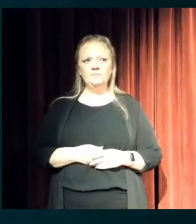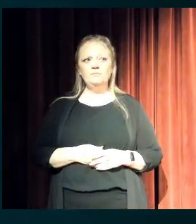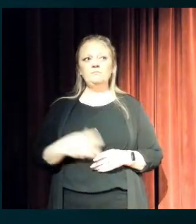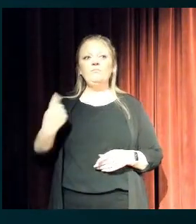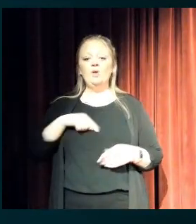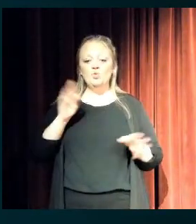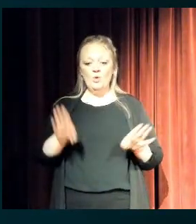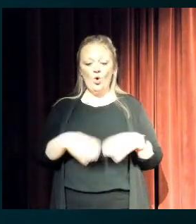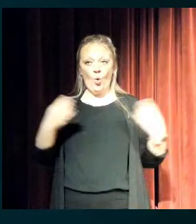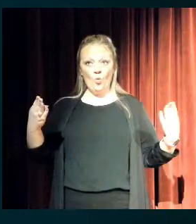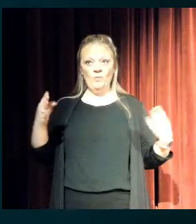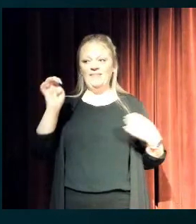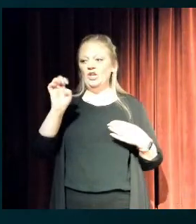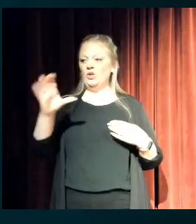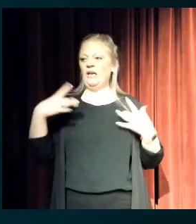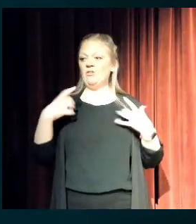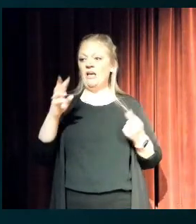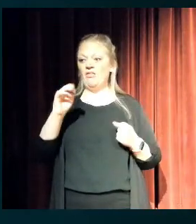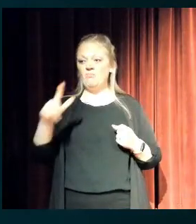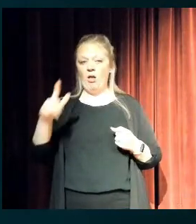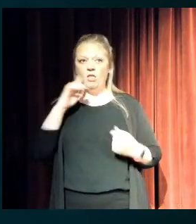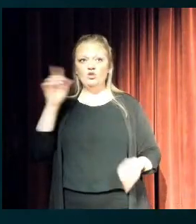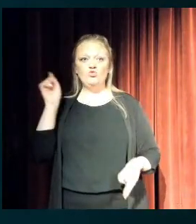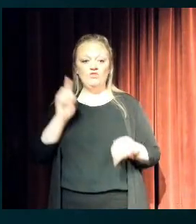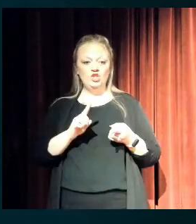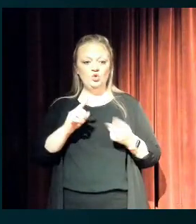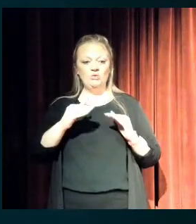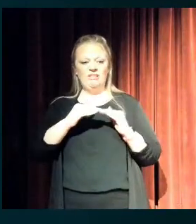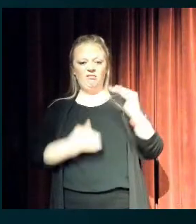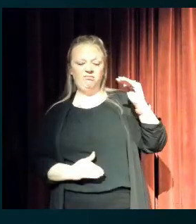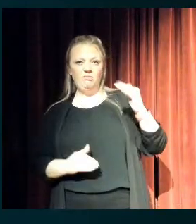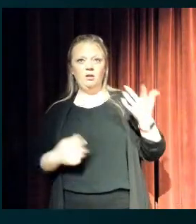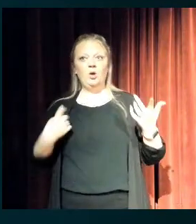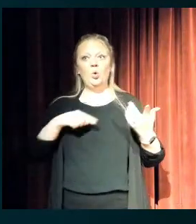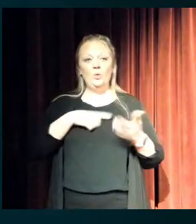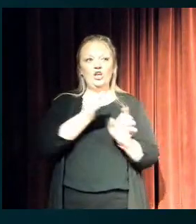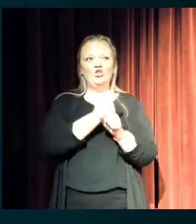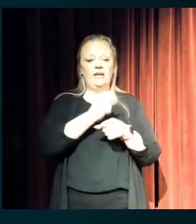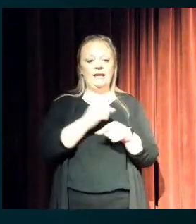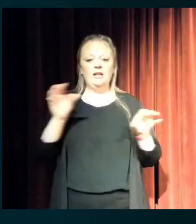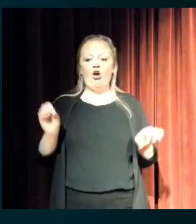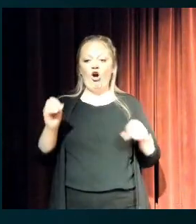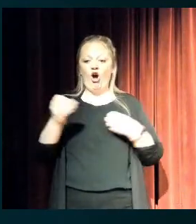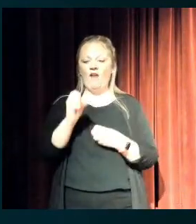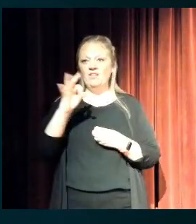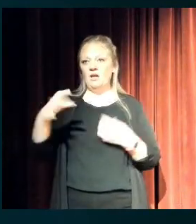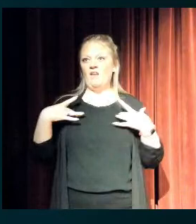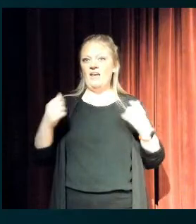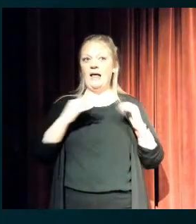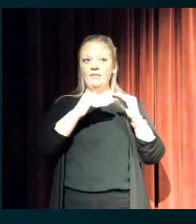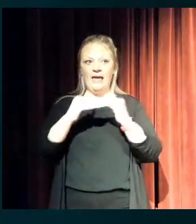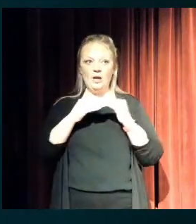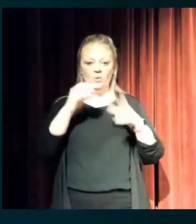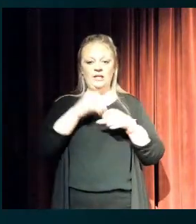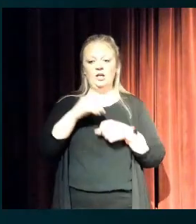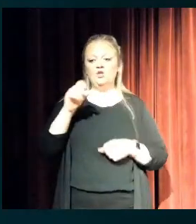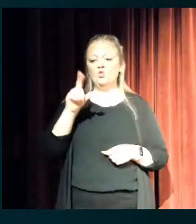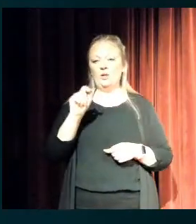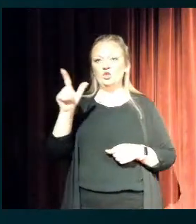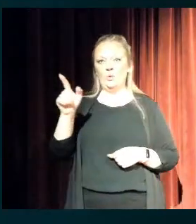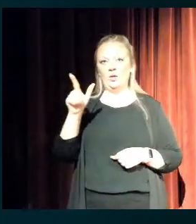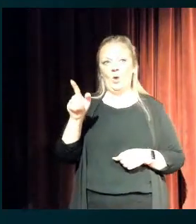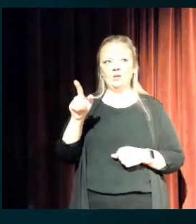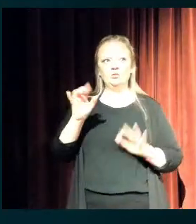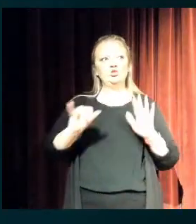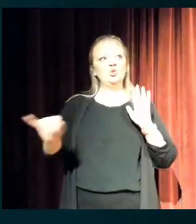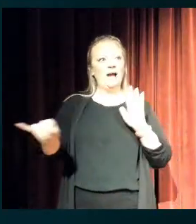Erie County Health Mall to reduce healthcare inequities, we created the Office of Health Equity in 2021